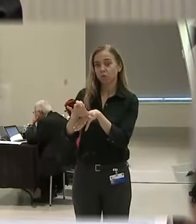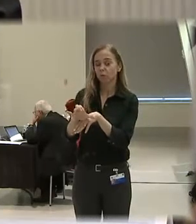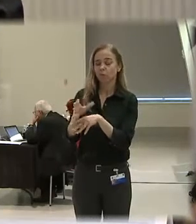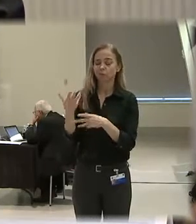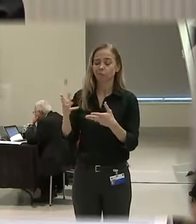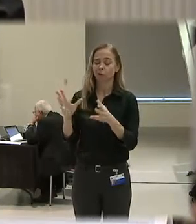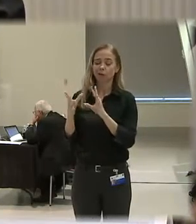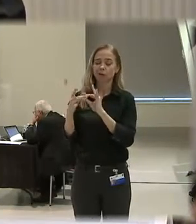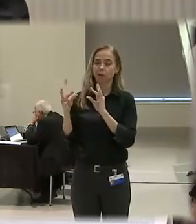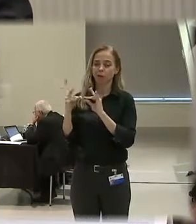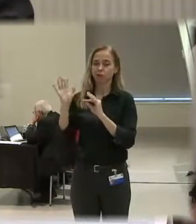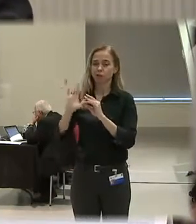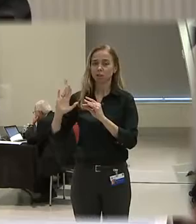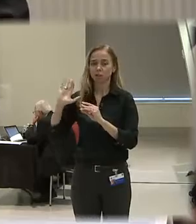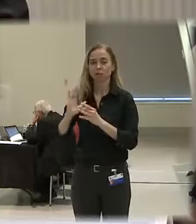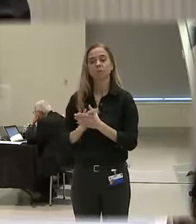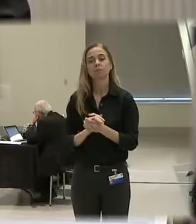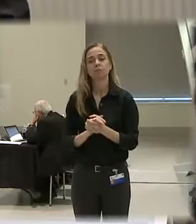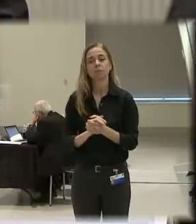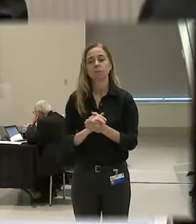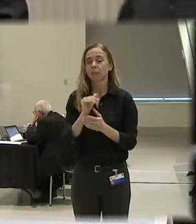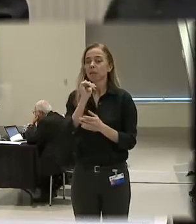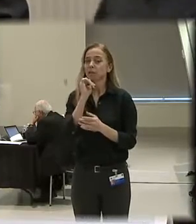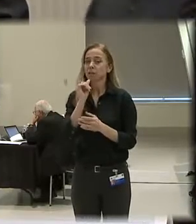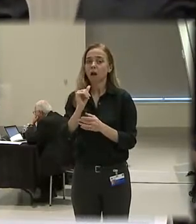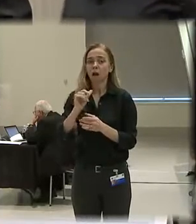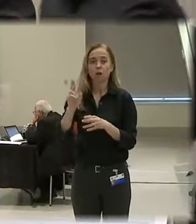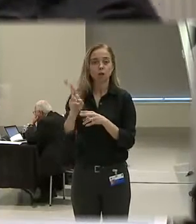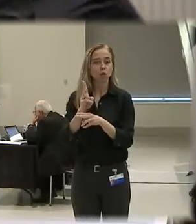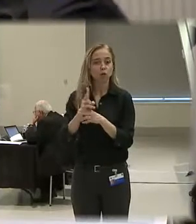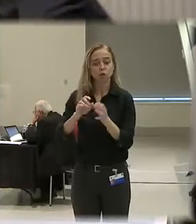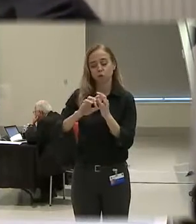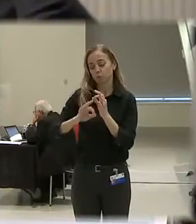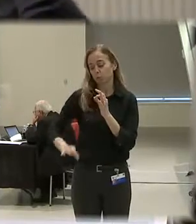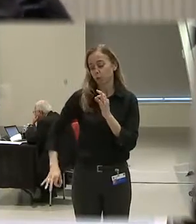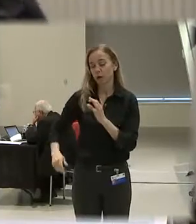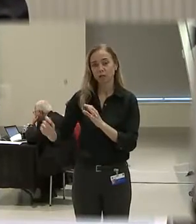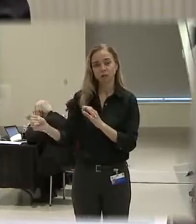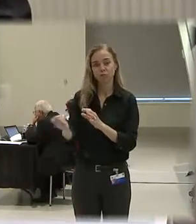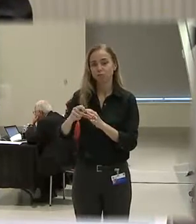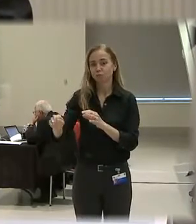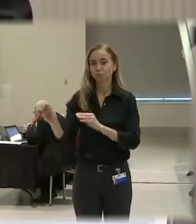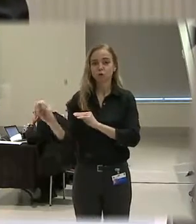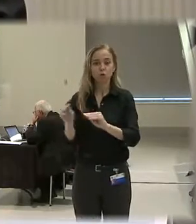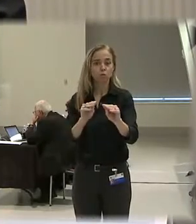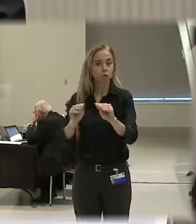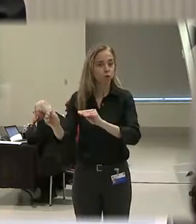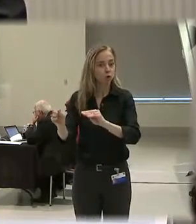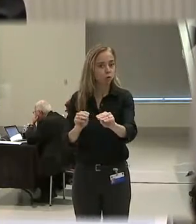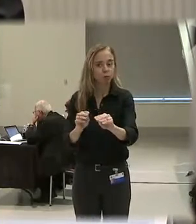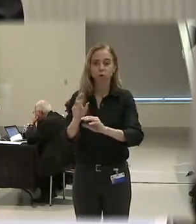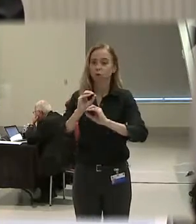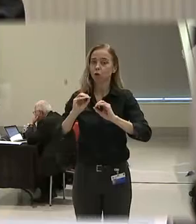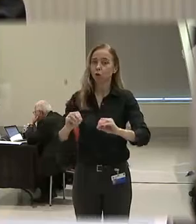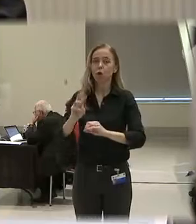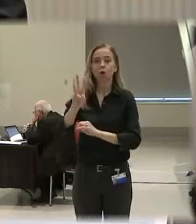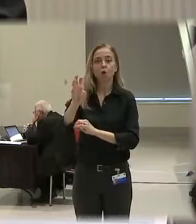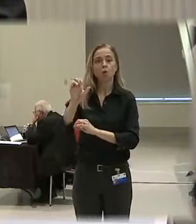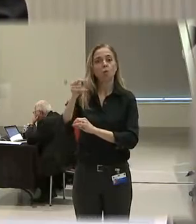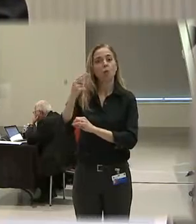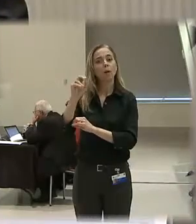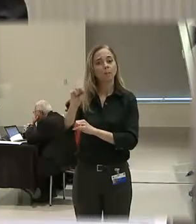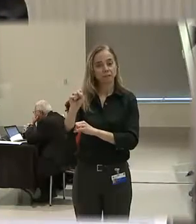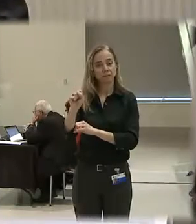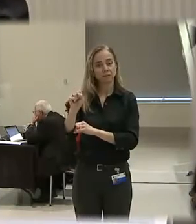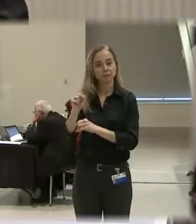before. We do not use baton jabs to move a crowd. The use of any baton or any weapon must meet